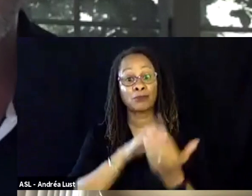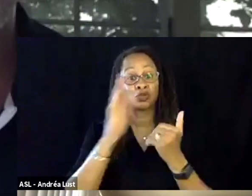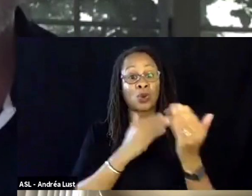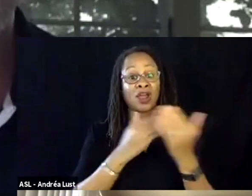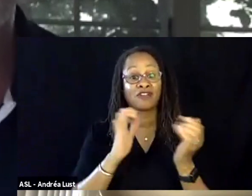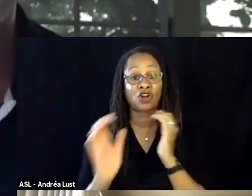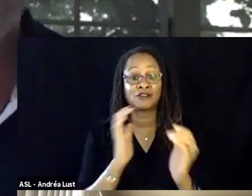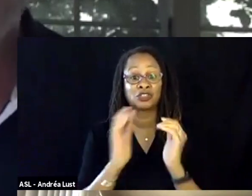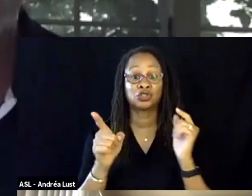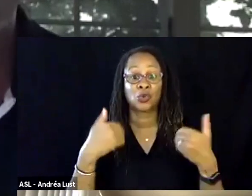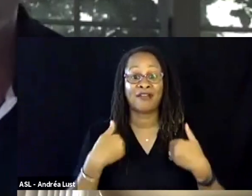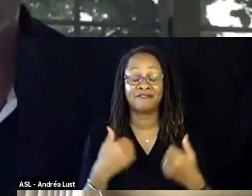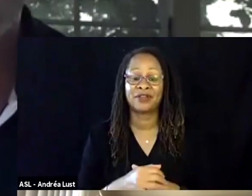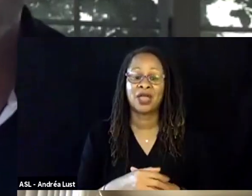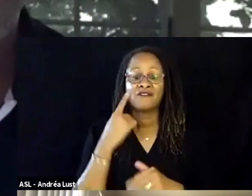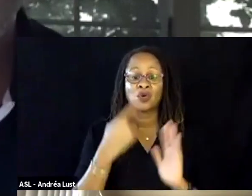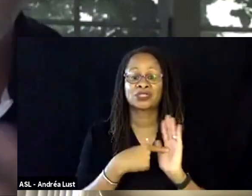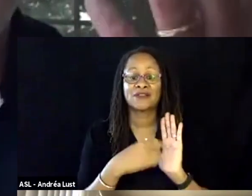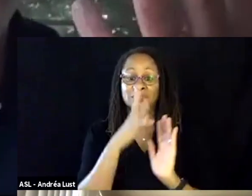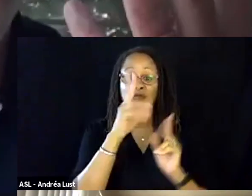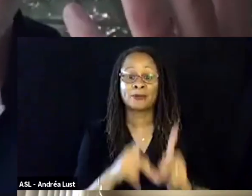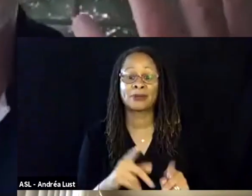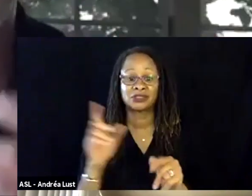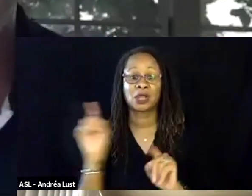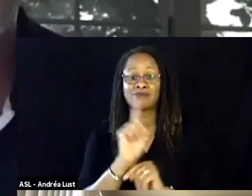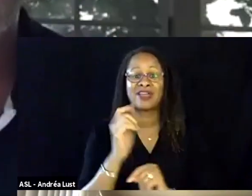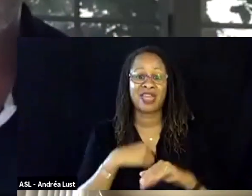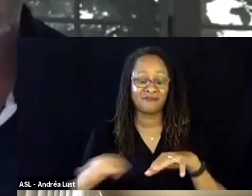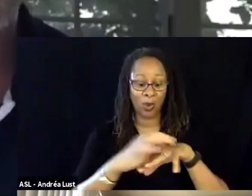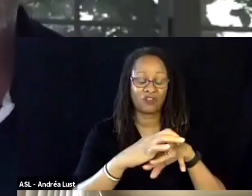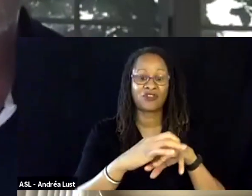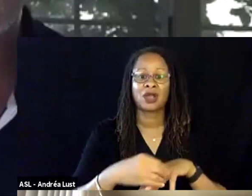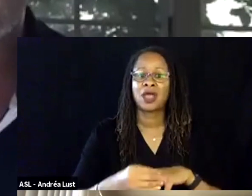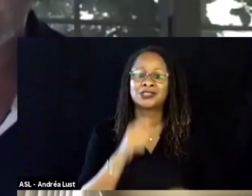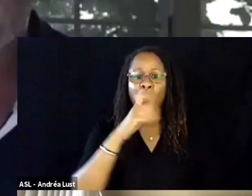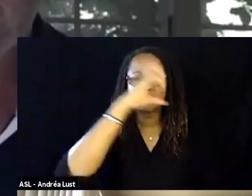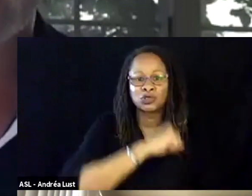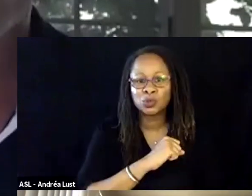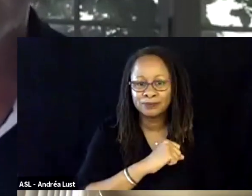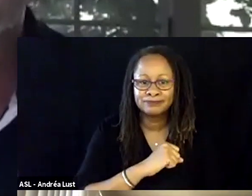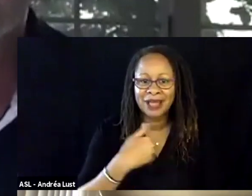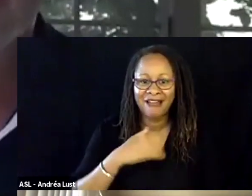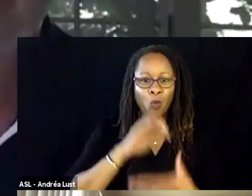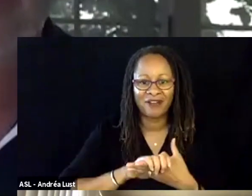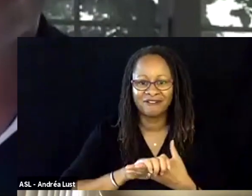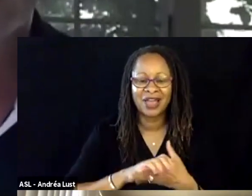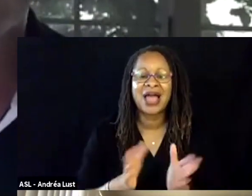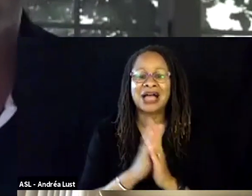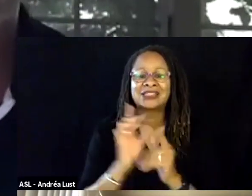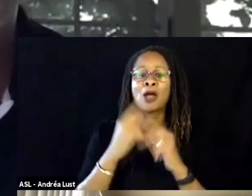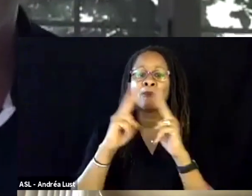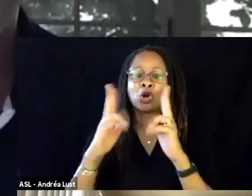have. So for example, if you're talking to someone, you walk up and they have a wedding ring, for example, don't immediately assume that they have a wife. Ask about their